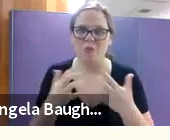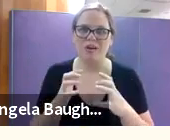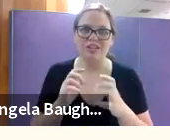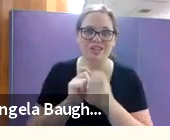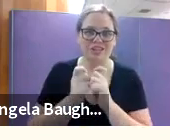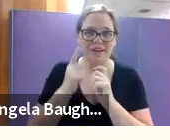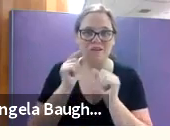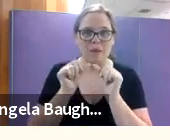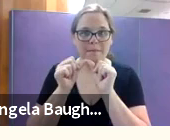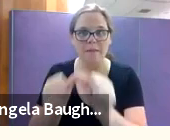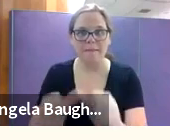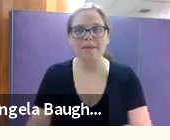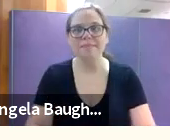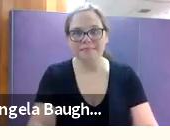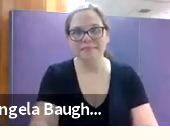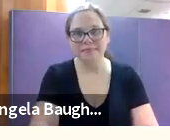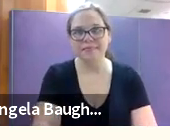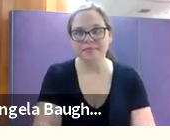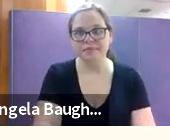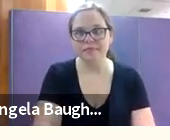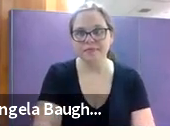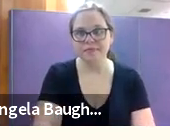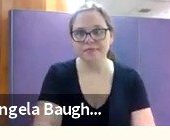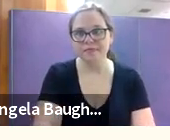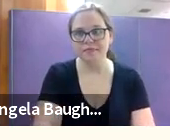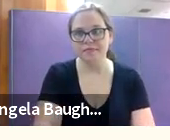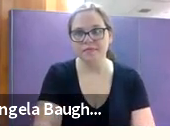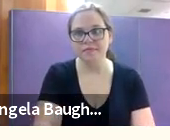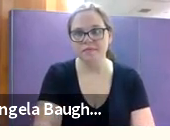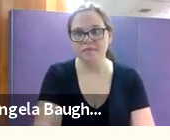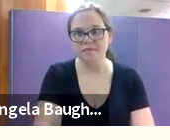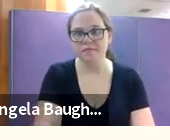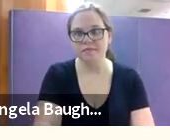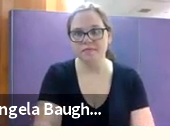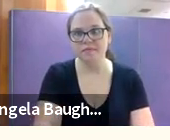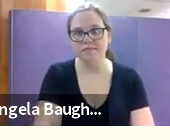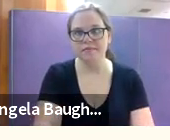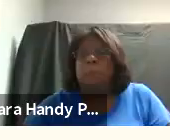permanently. Okay, just want to make sure.